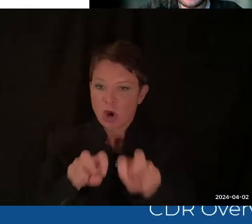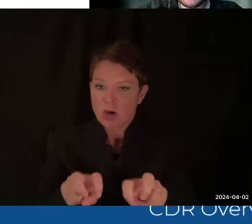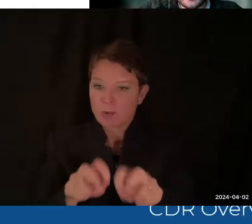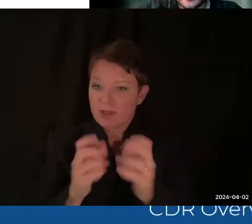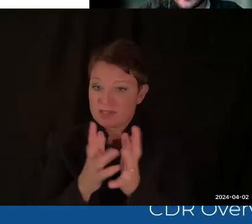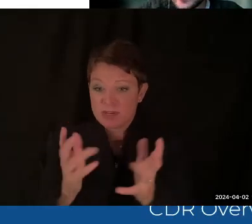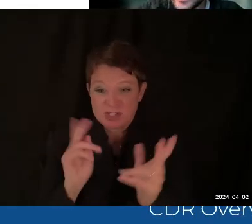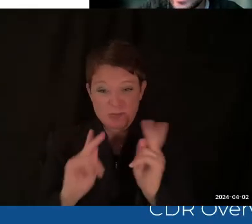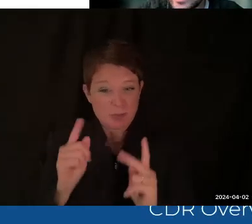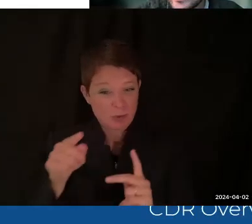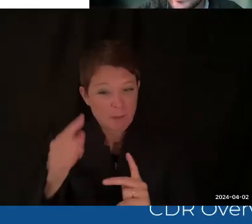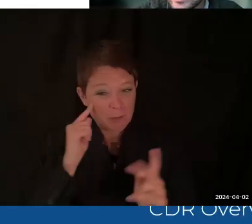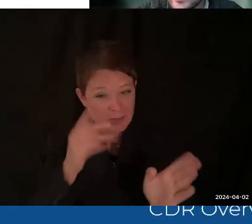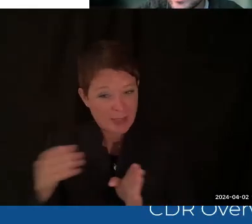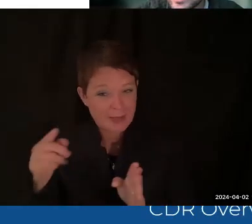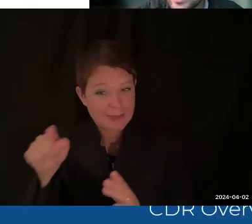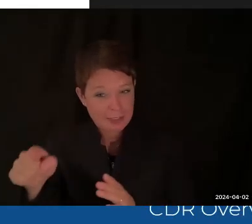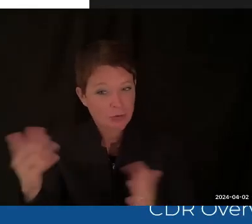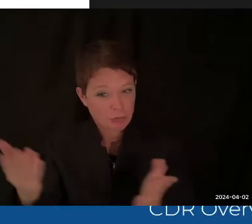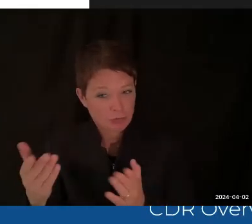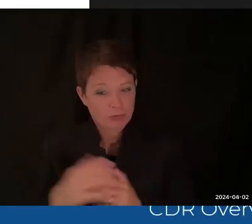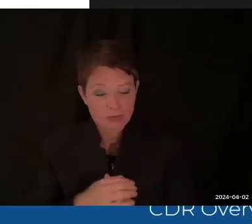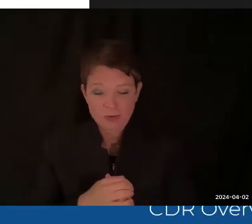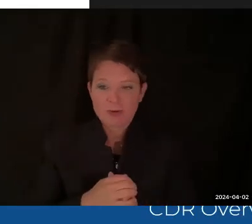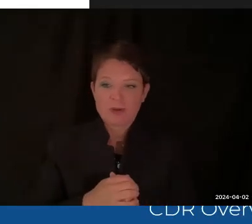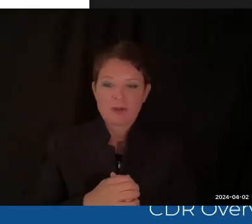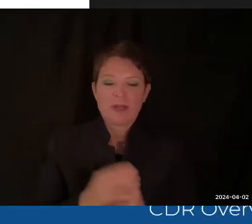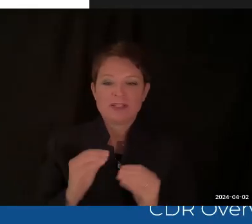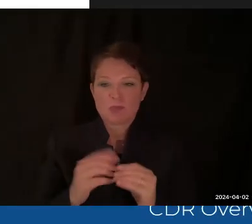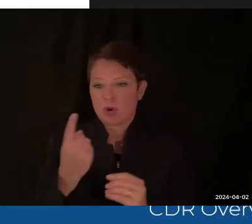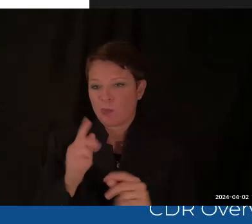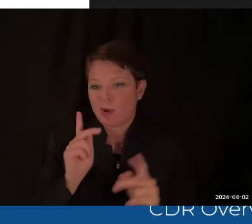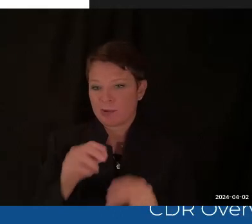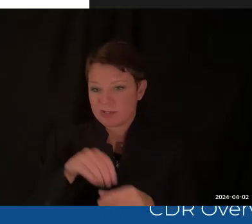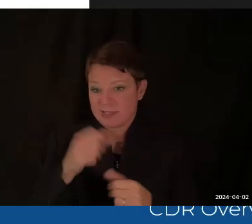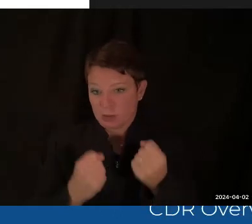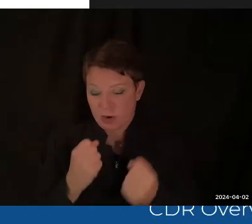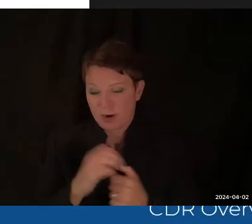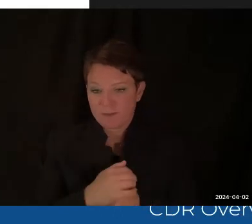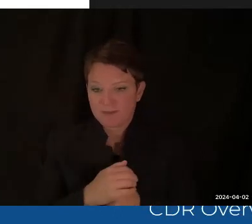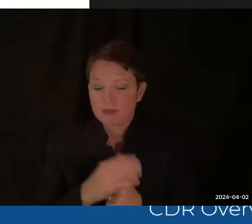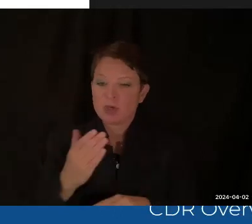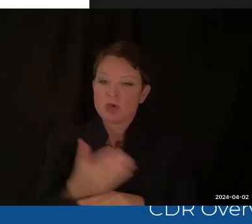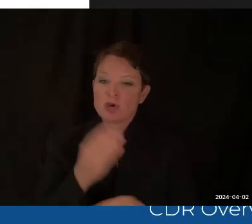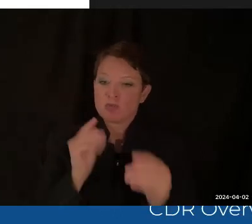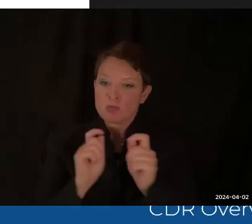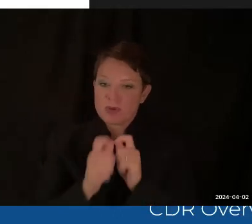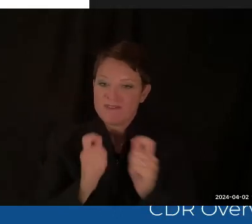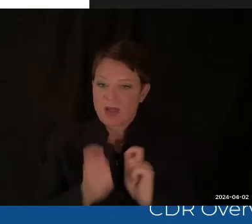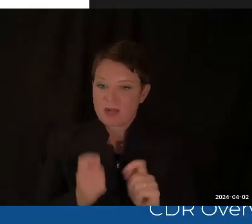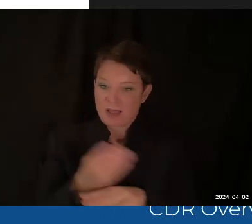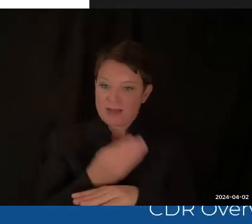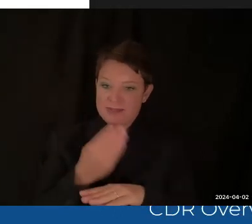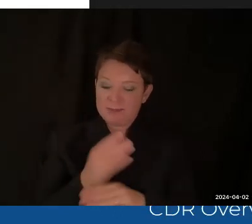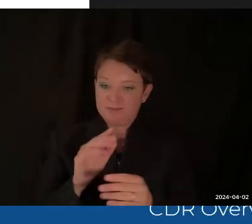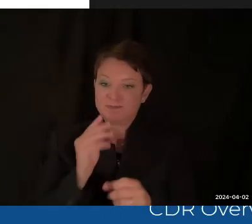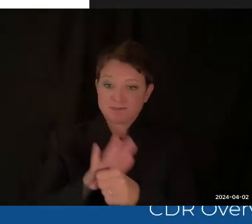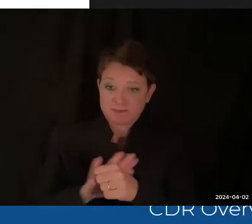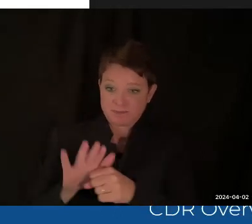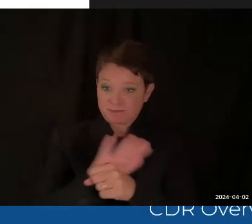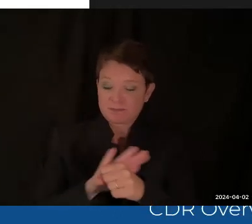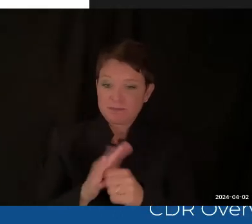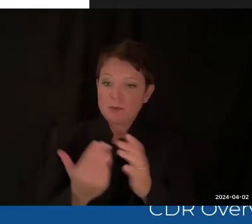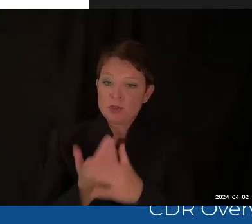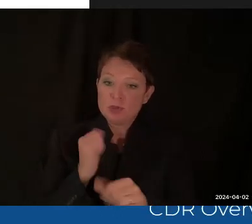here. And secondly, you mentioned before, like revitalizing the neighborhood, adding